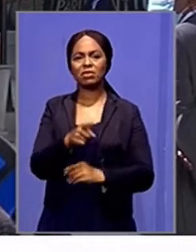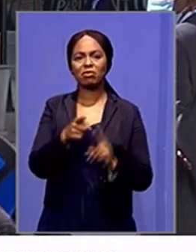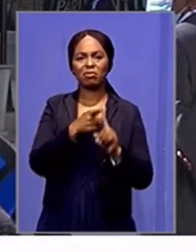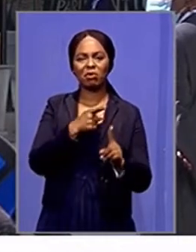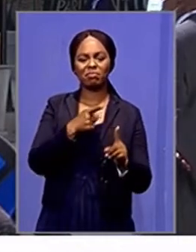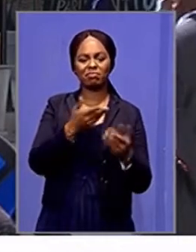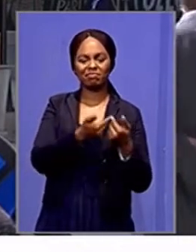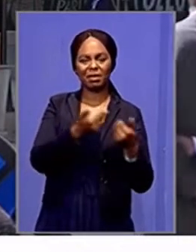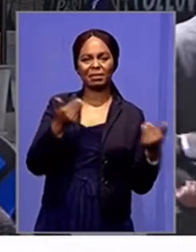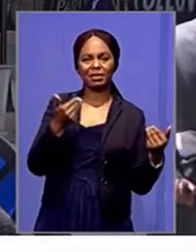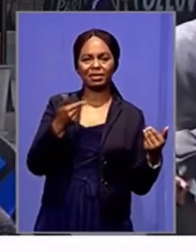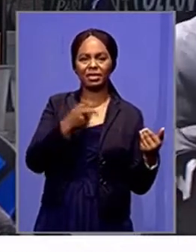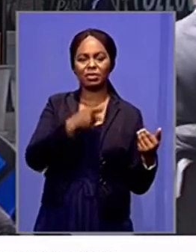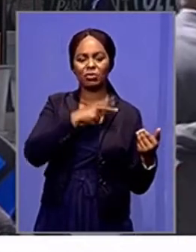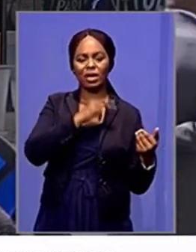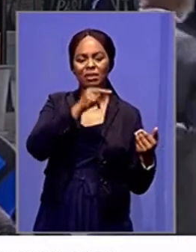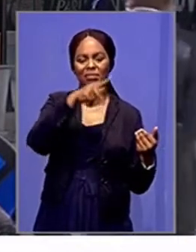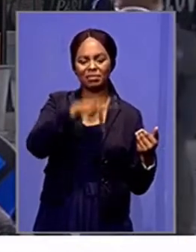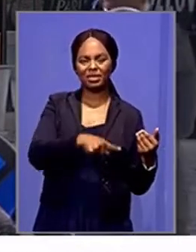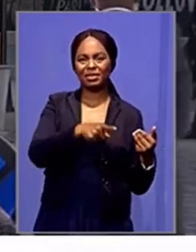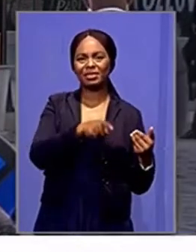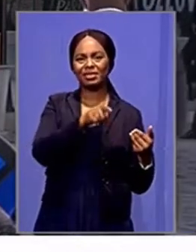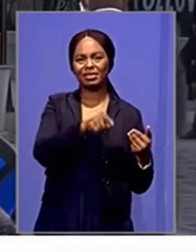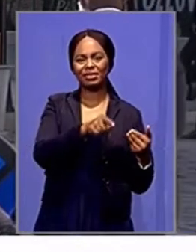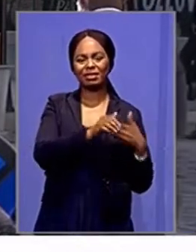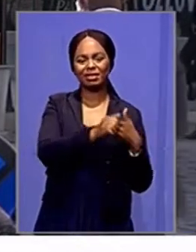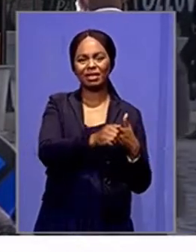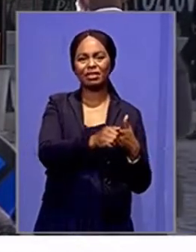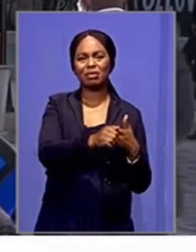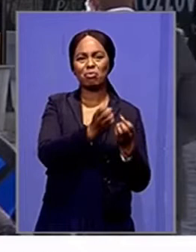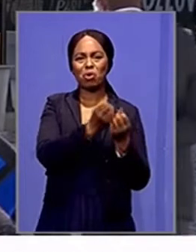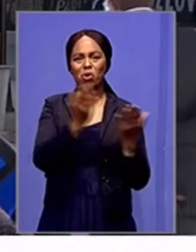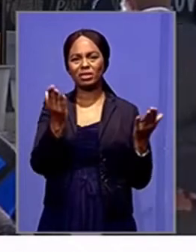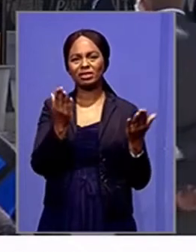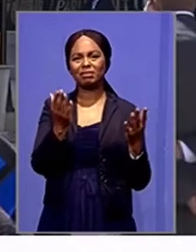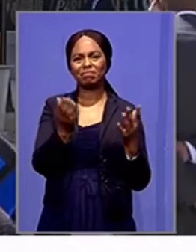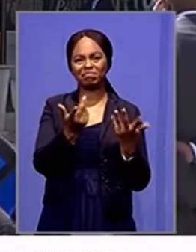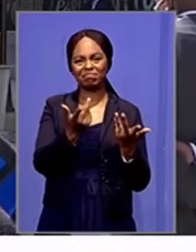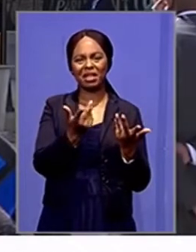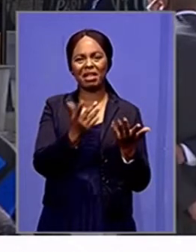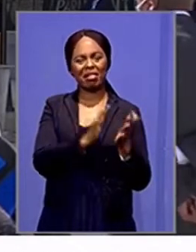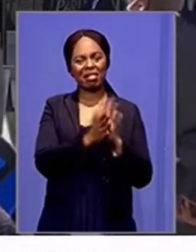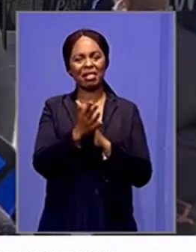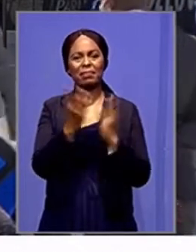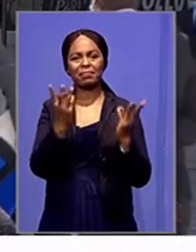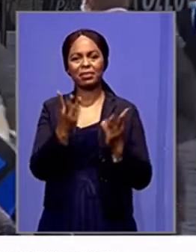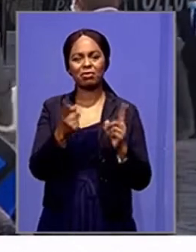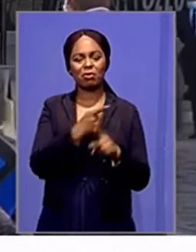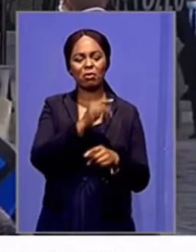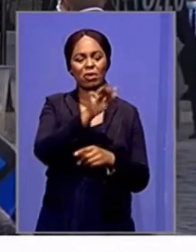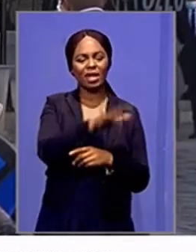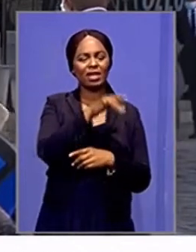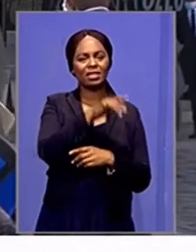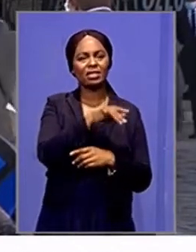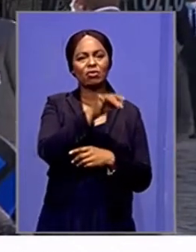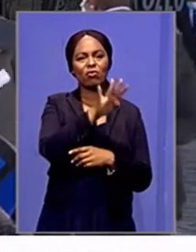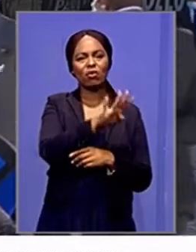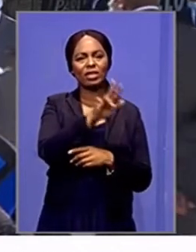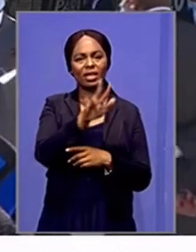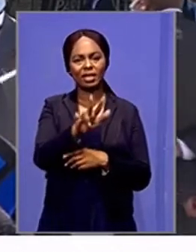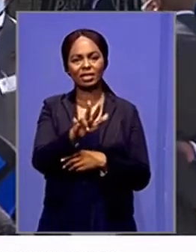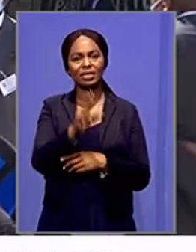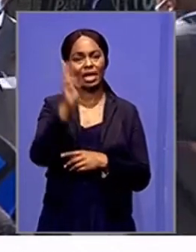that his party that he led had embarked upon from 1948. And we will remember